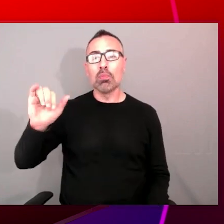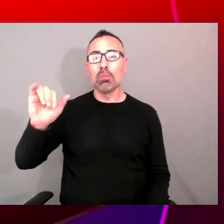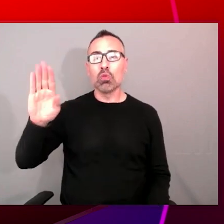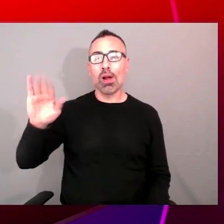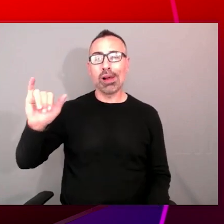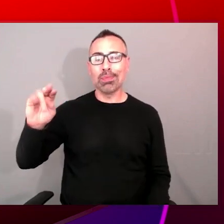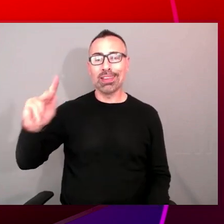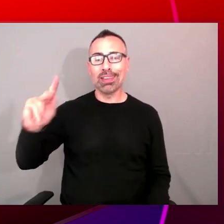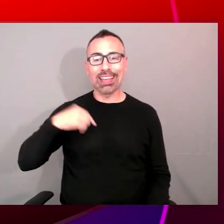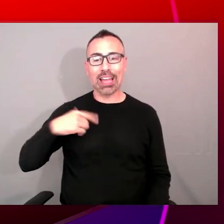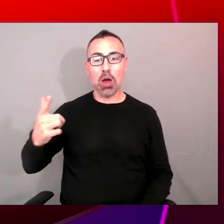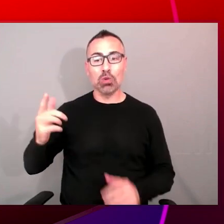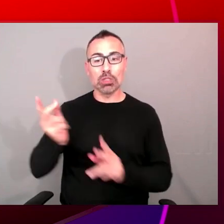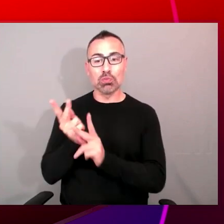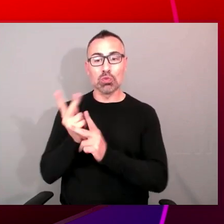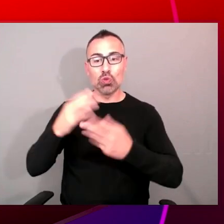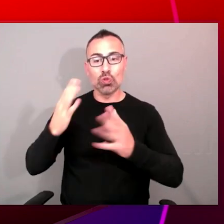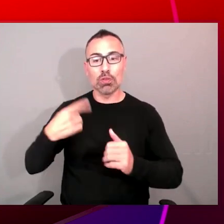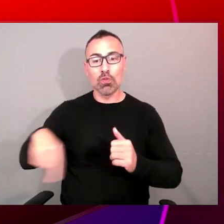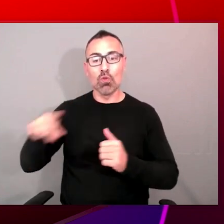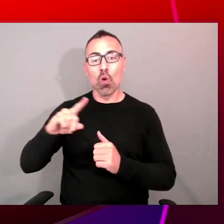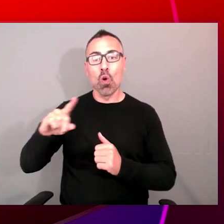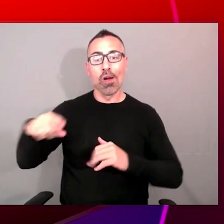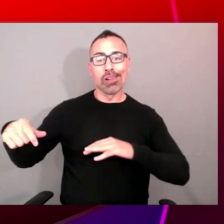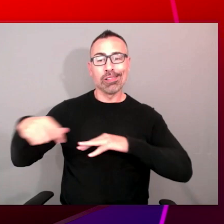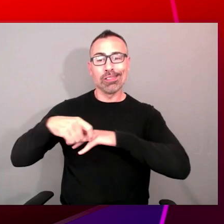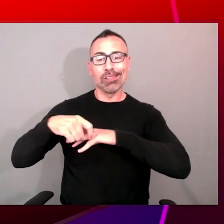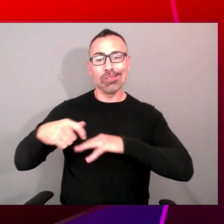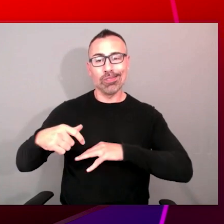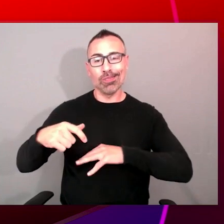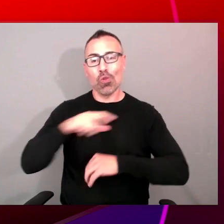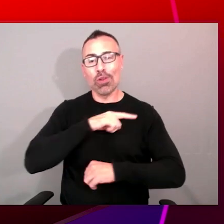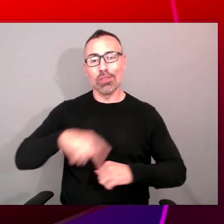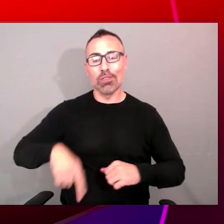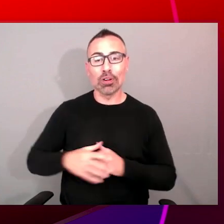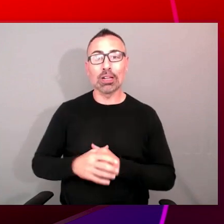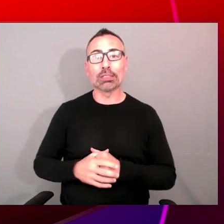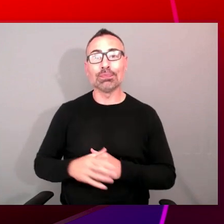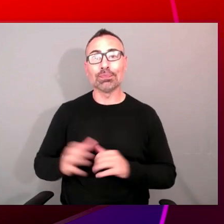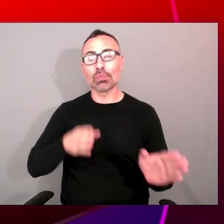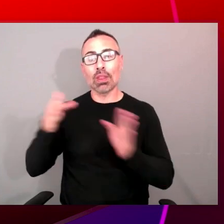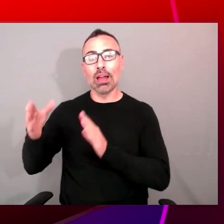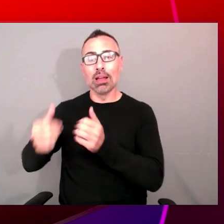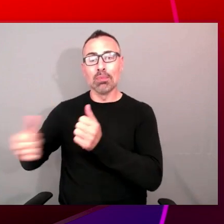Power. And I'm Jesse Kobayashi. I was the VFX producer on the Rings of Power.